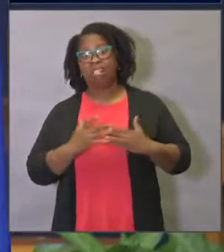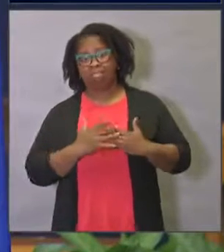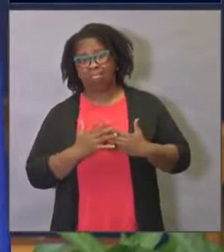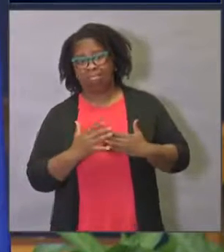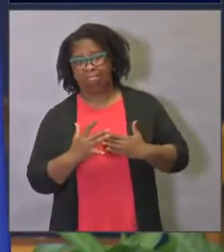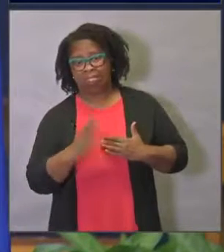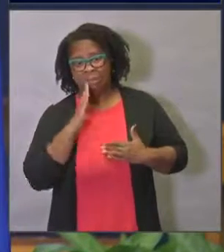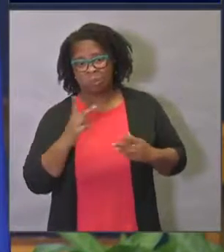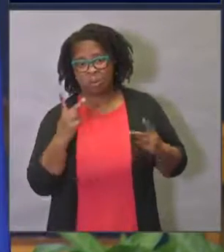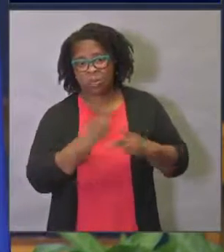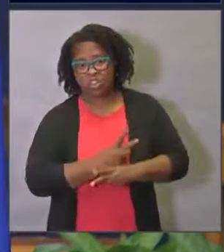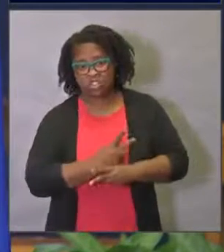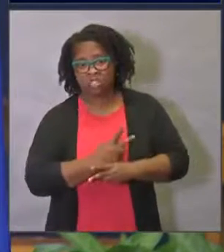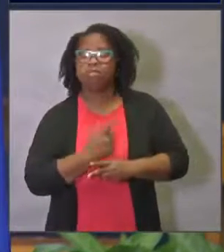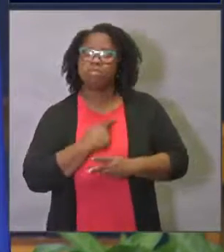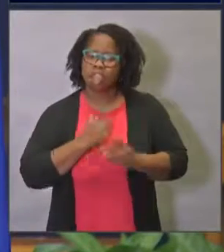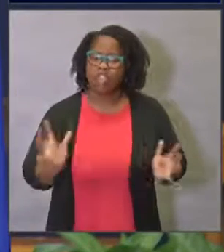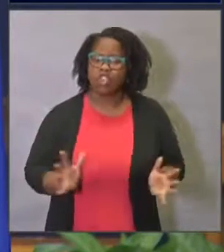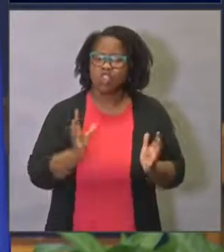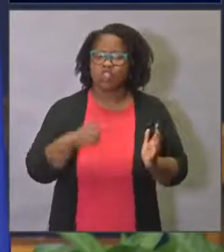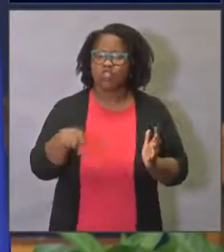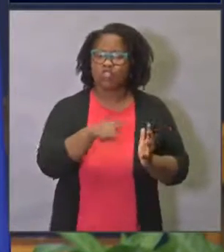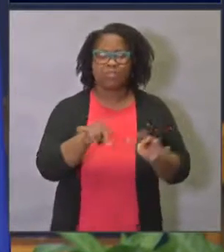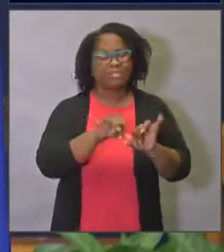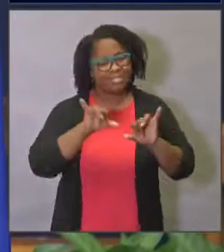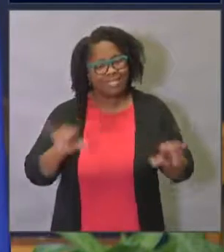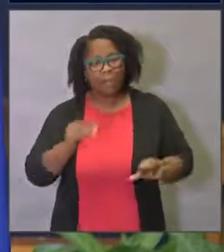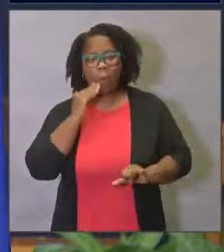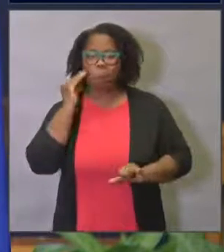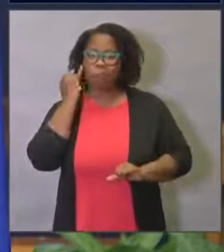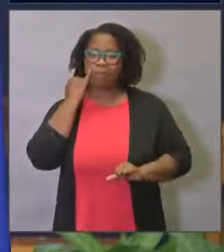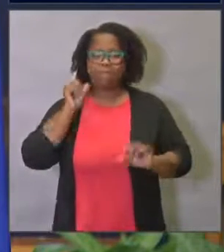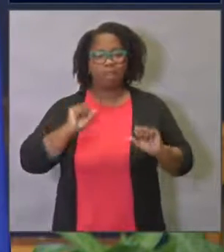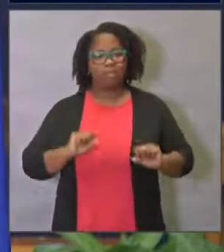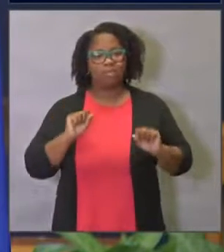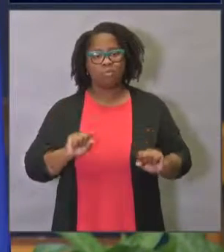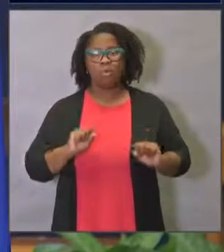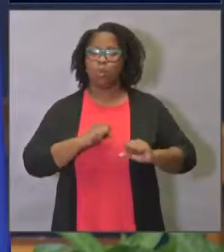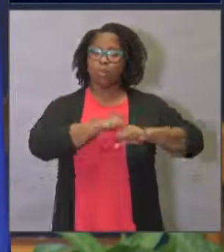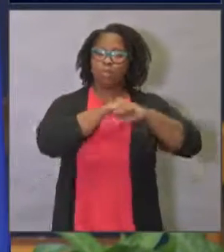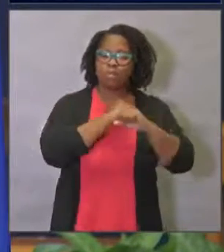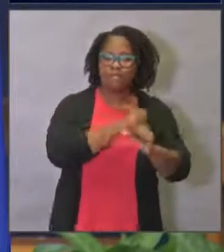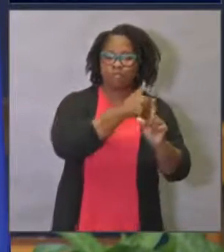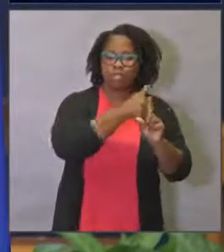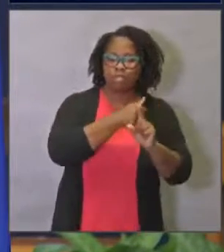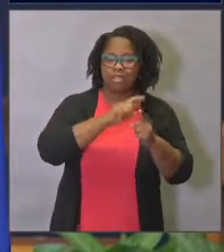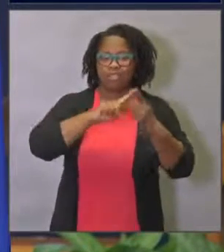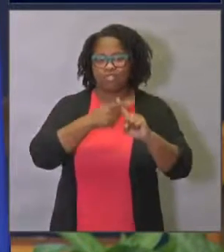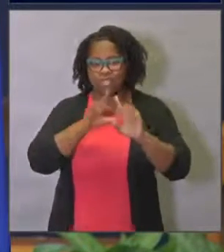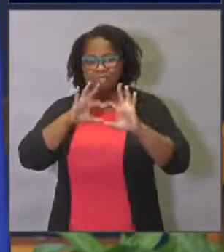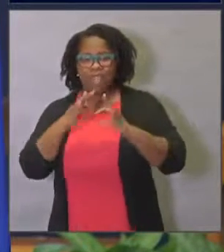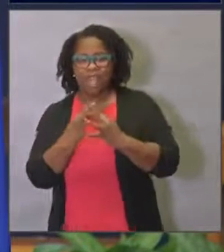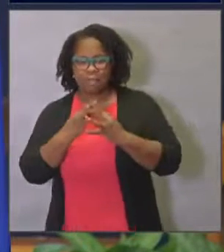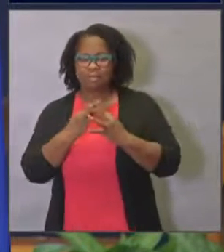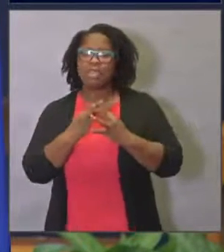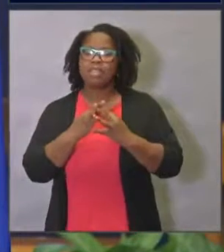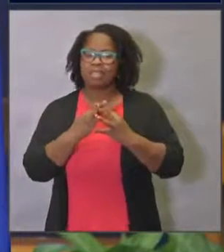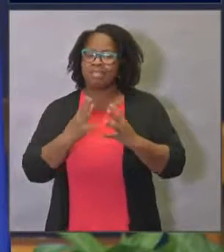as possible, protect your families and friends, and take every precaution that's available to